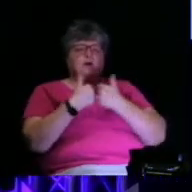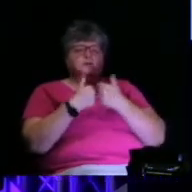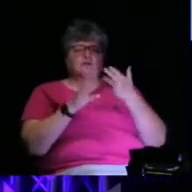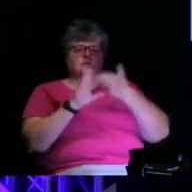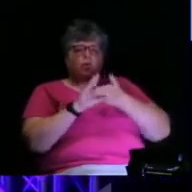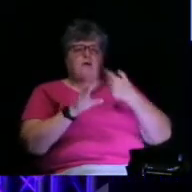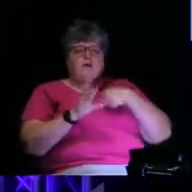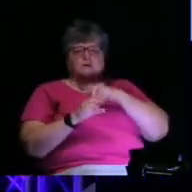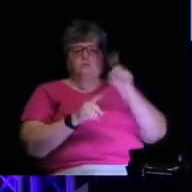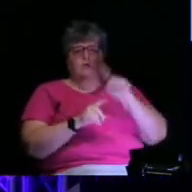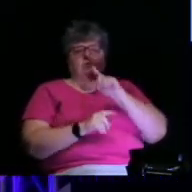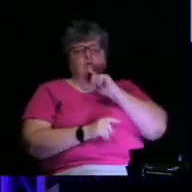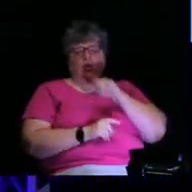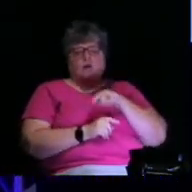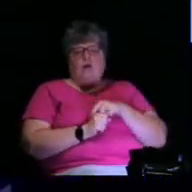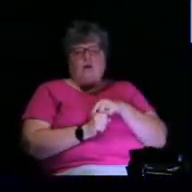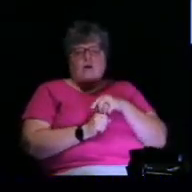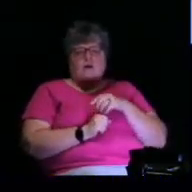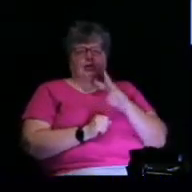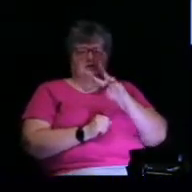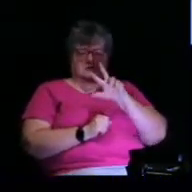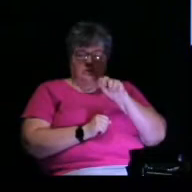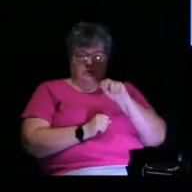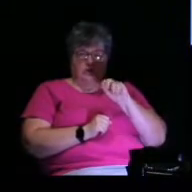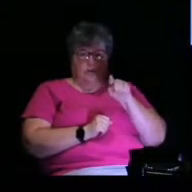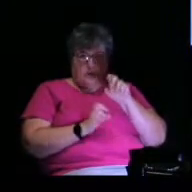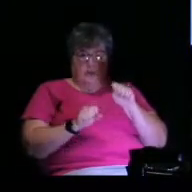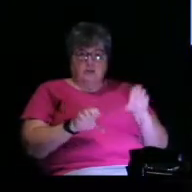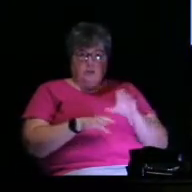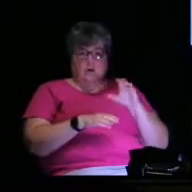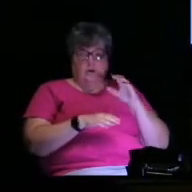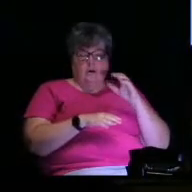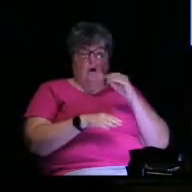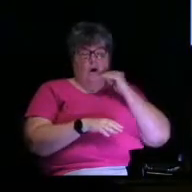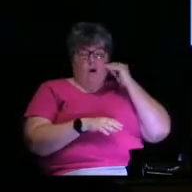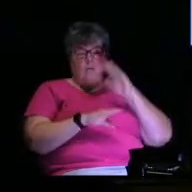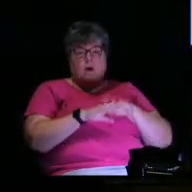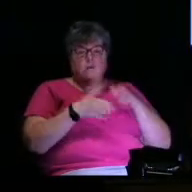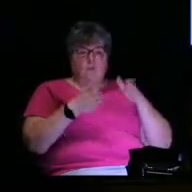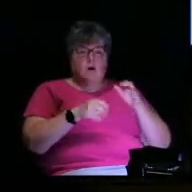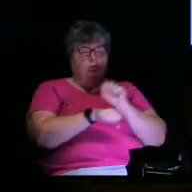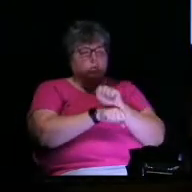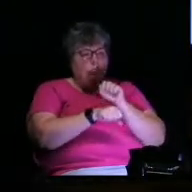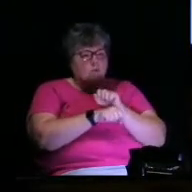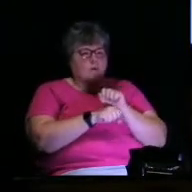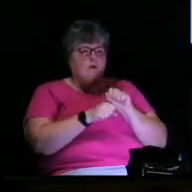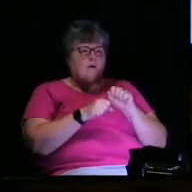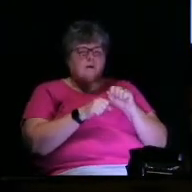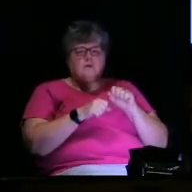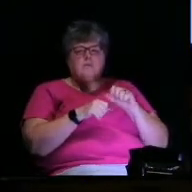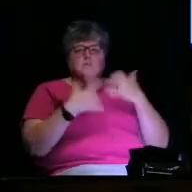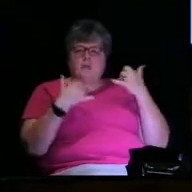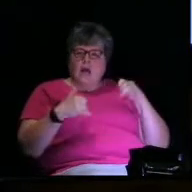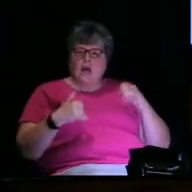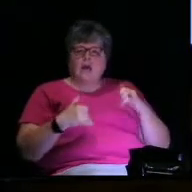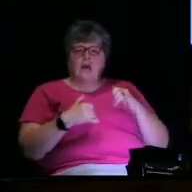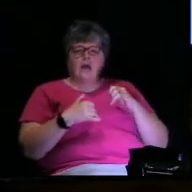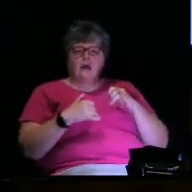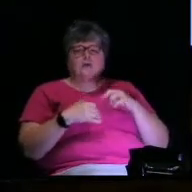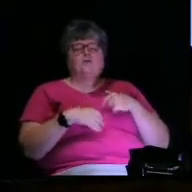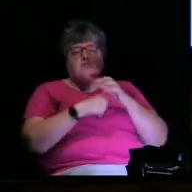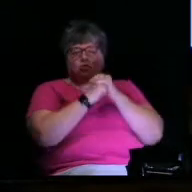right? 6:30, 7:15, we put, the way to do it, you can do it at home. You can do it on the way to work. The way we do it here is we put on worship music, all right? And you pray